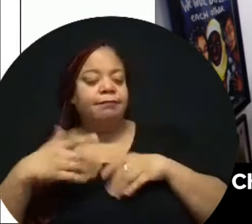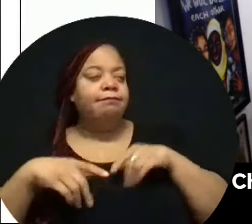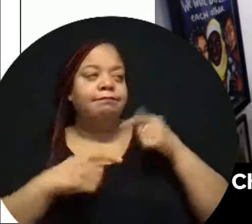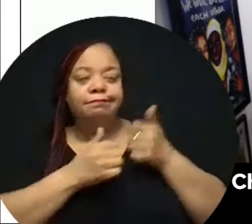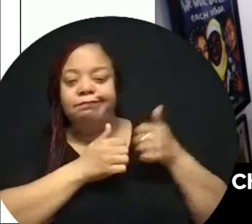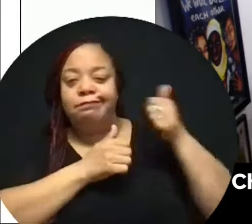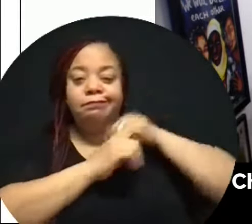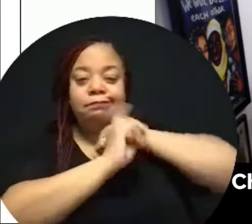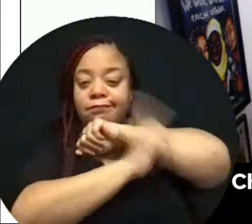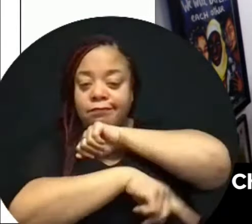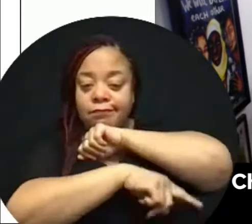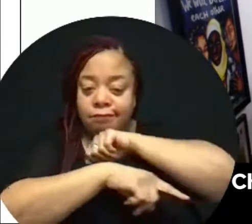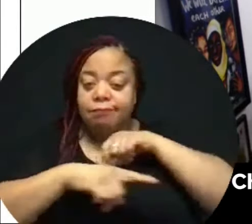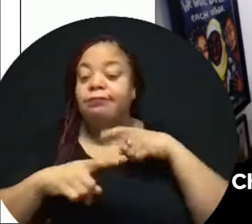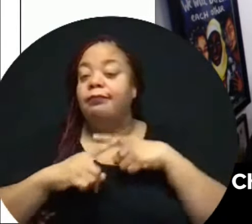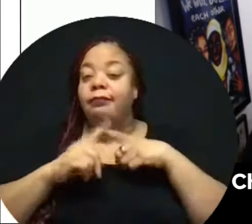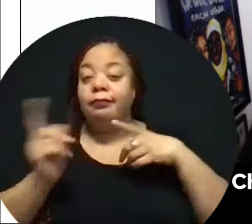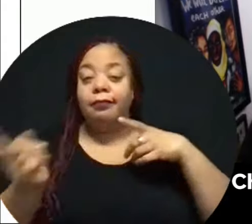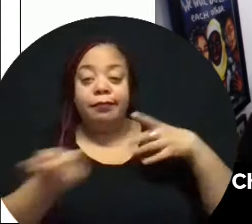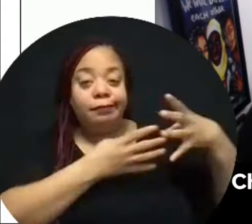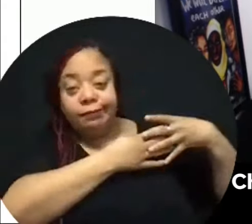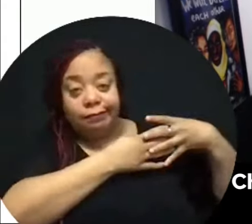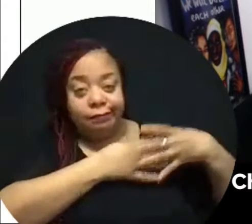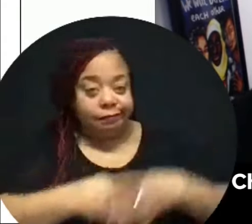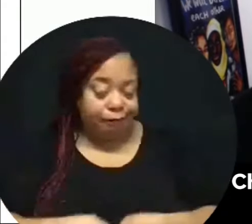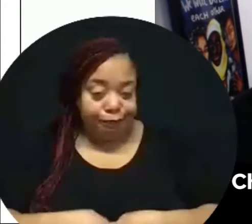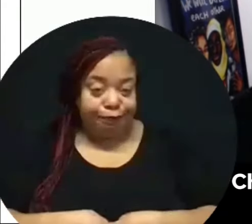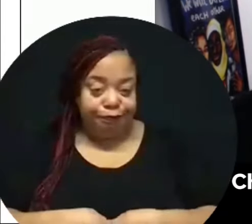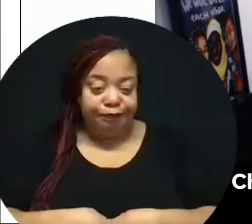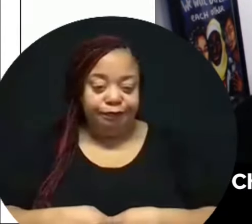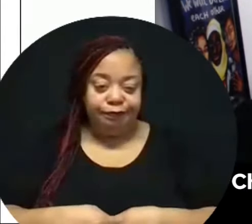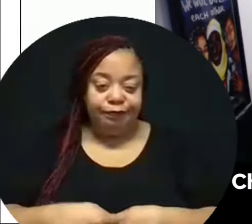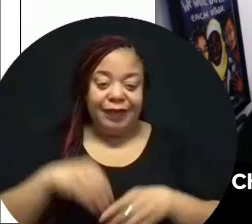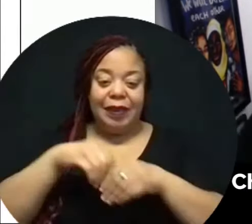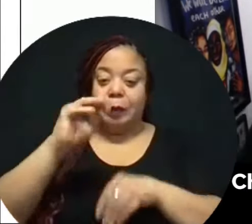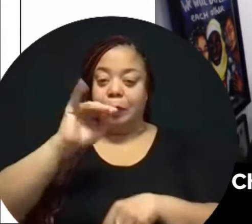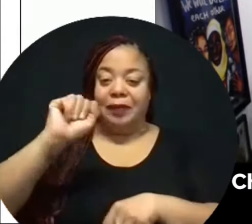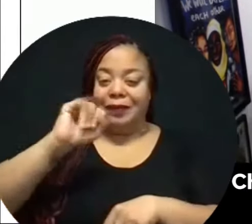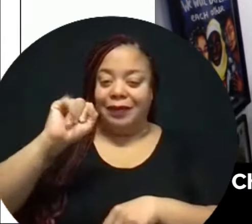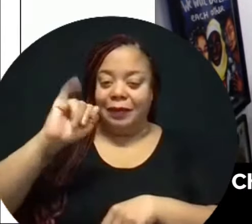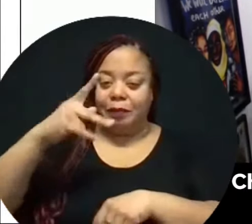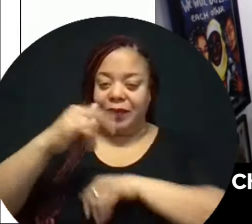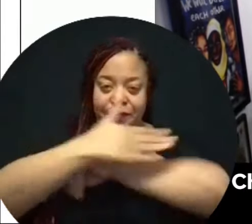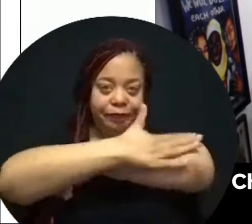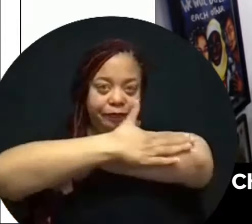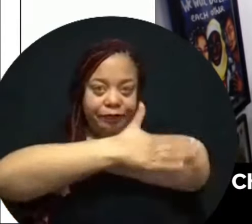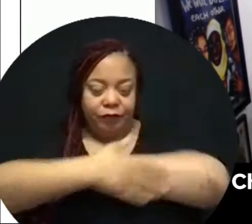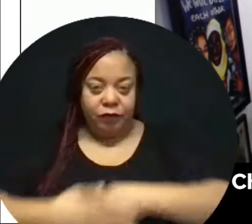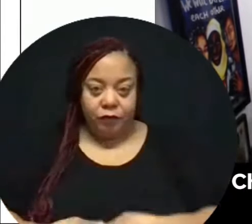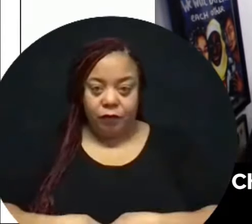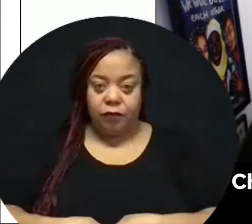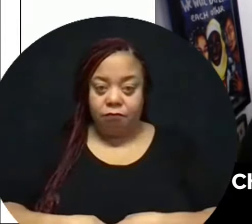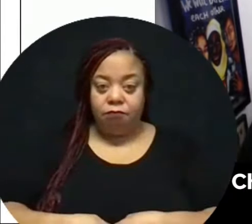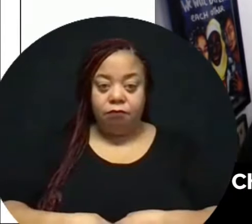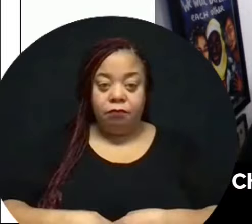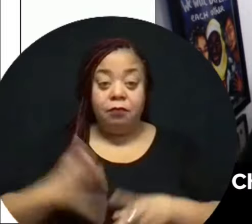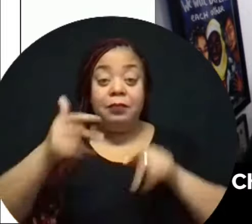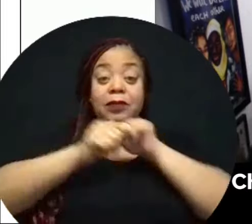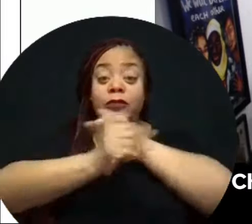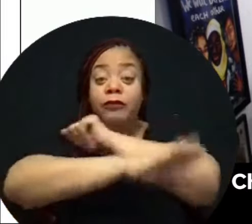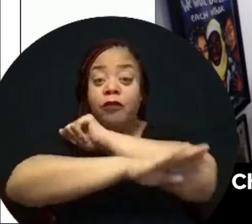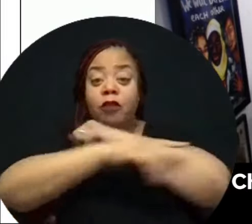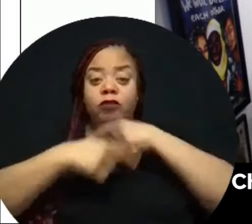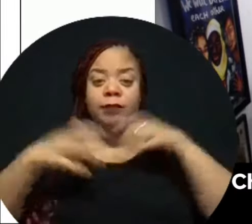together a bilingual Spanish and English curriculum with discussion questions and reading materials, as well as